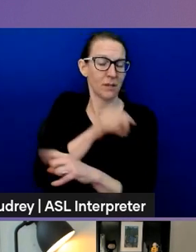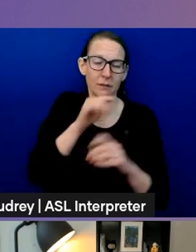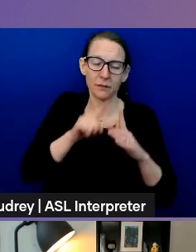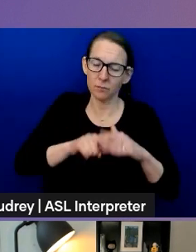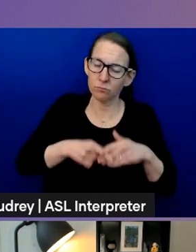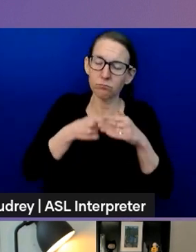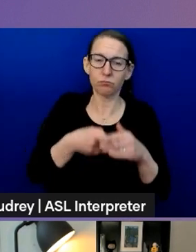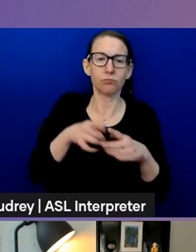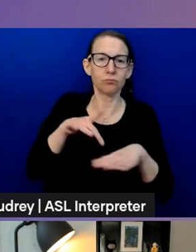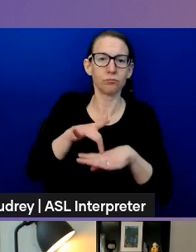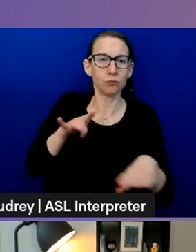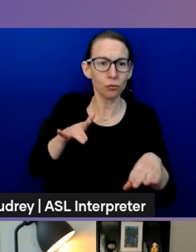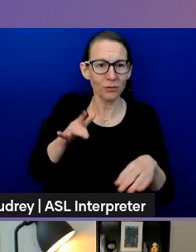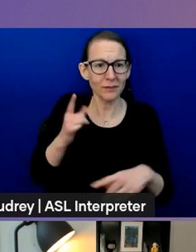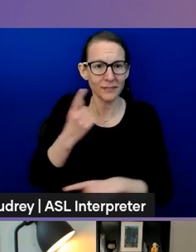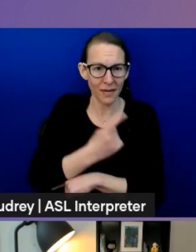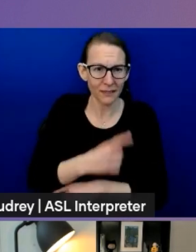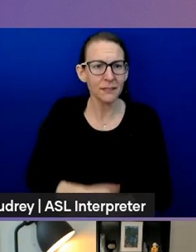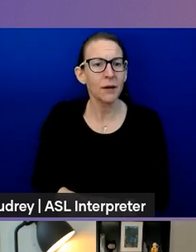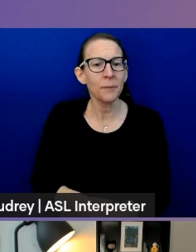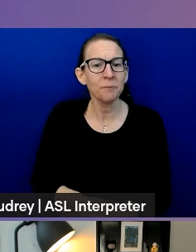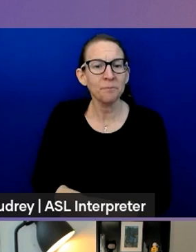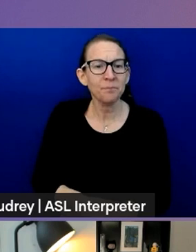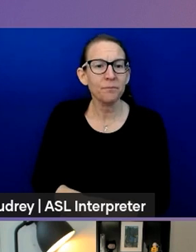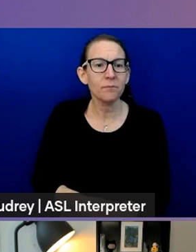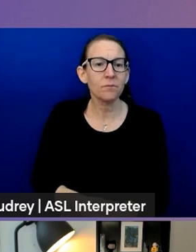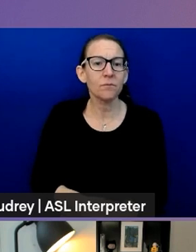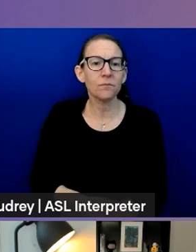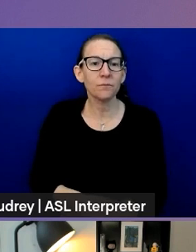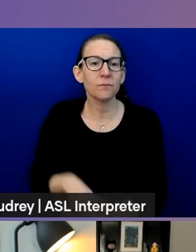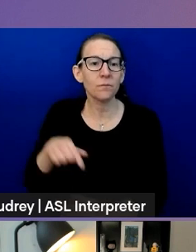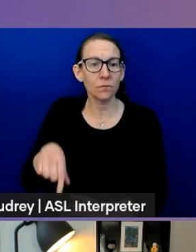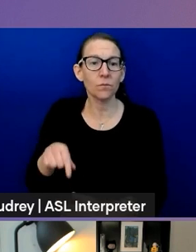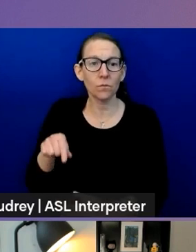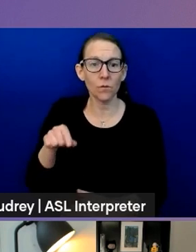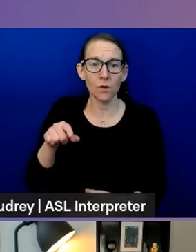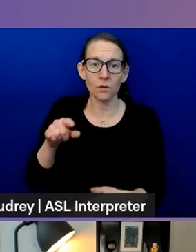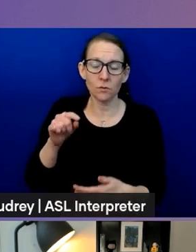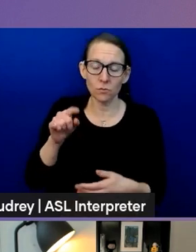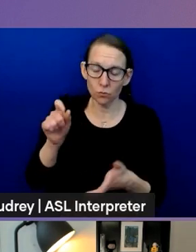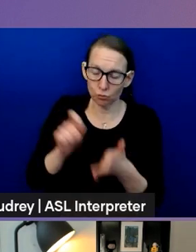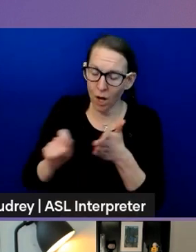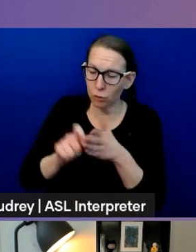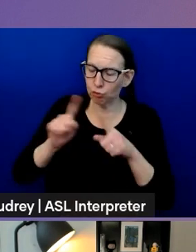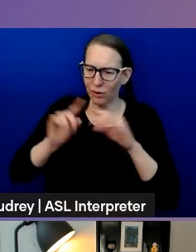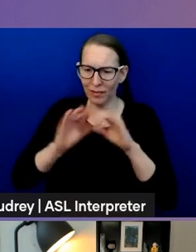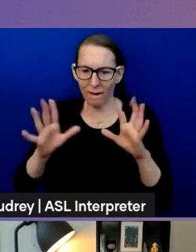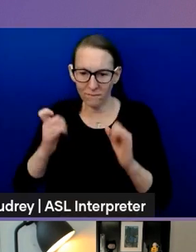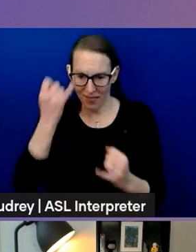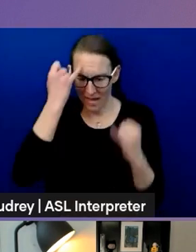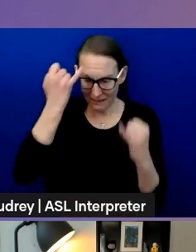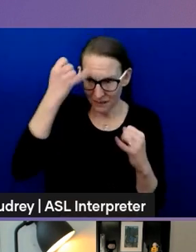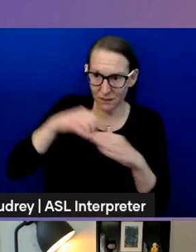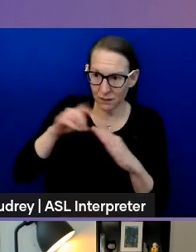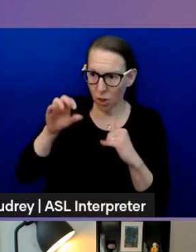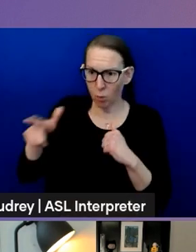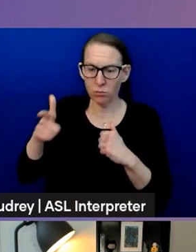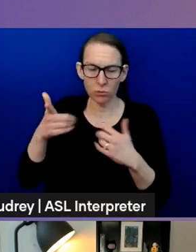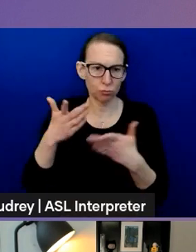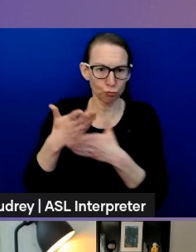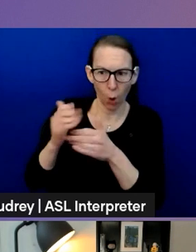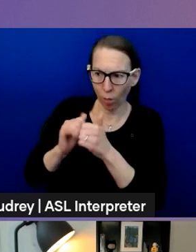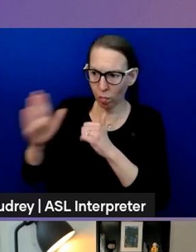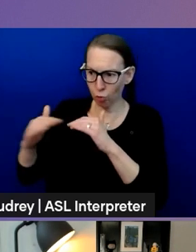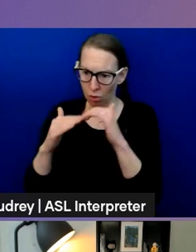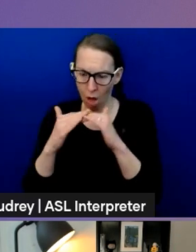just Mitchell and Armon. Even today, employees write to clarify their ideas. They put together a document, they share it with their colleagues, they get feedback, they